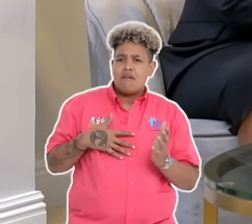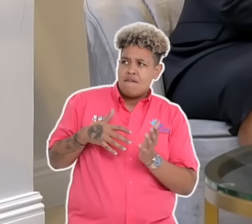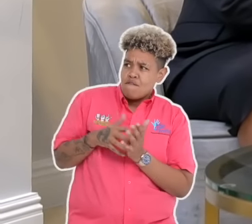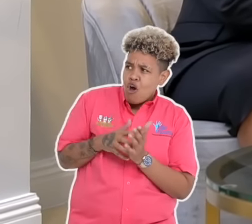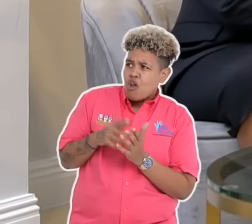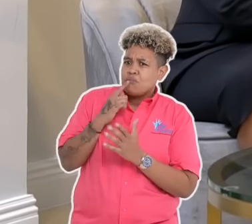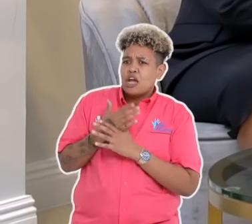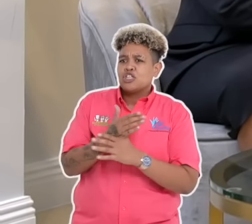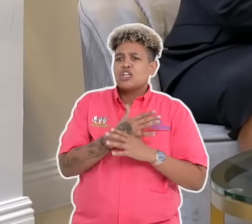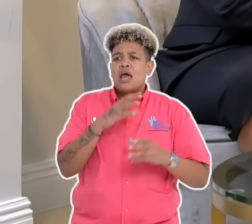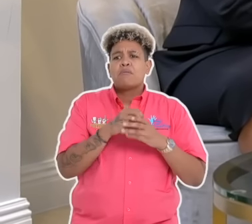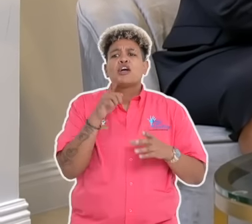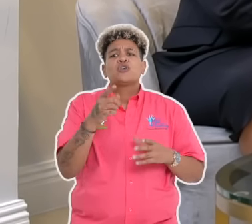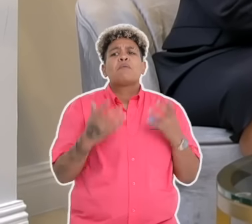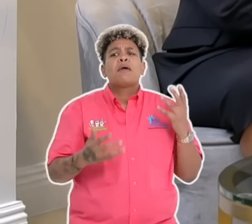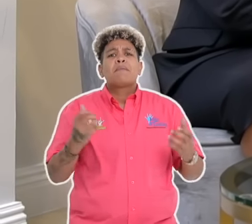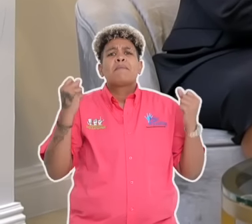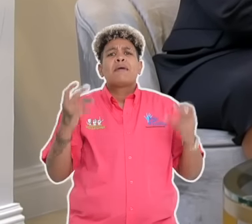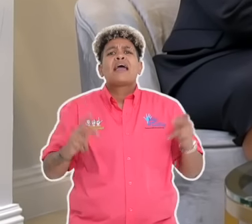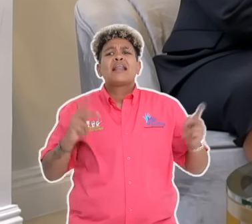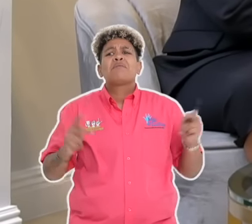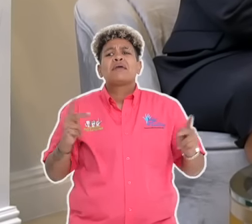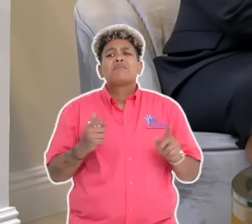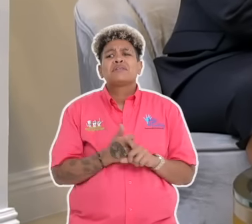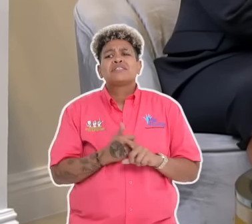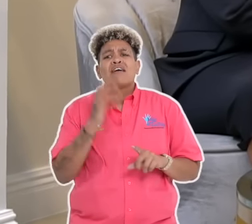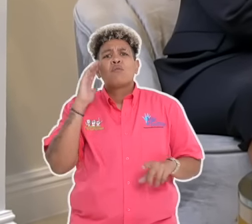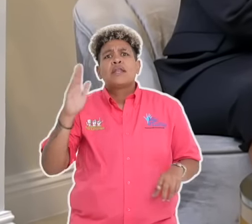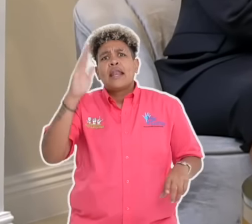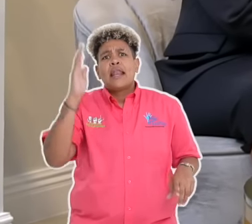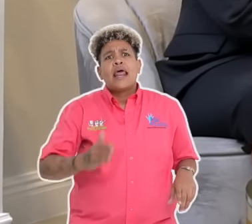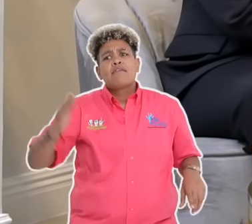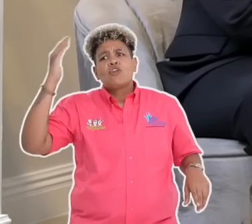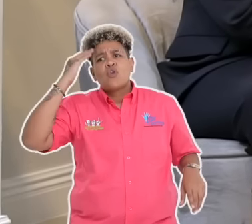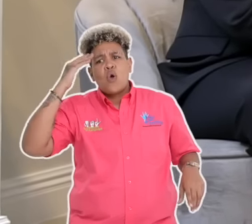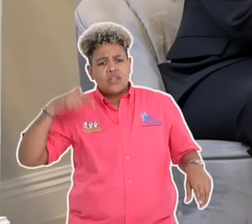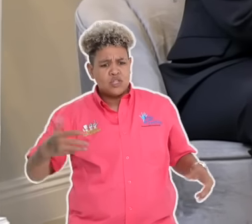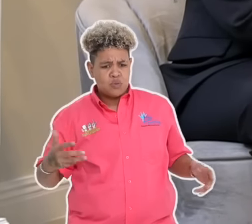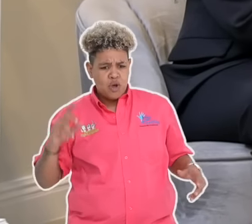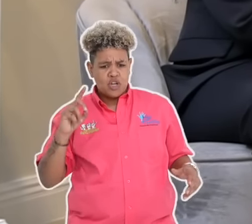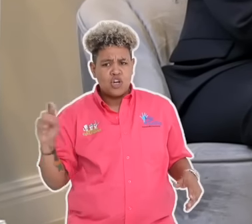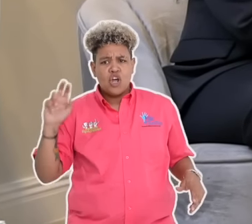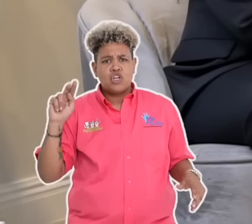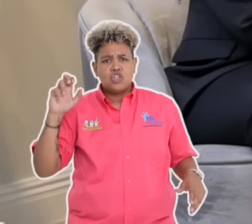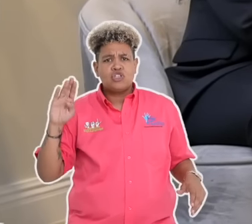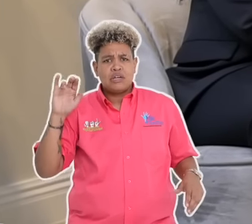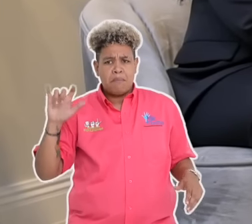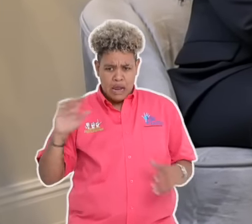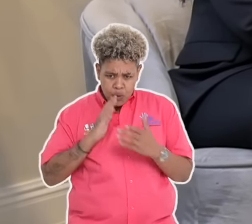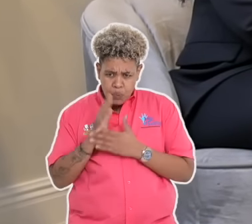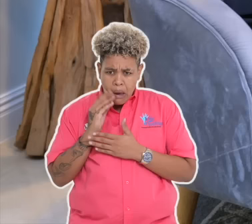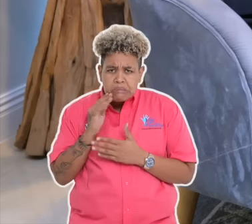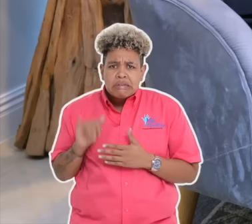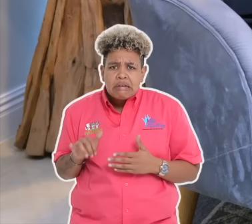being vulnerable and sharing parts of you that maybe many people would have crossed paths with you and they would never have known. This is what Dr. Trisha Bailey has